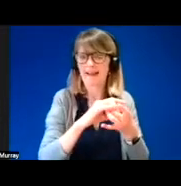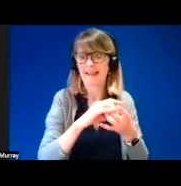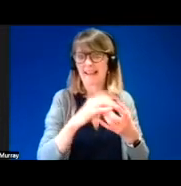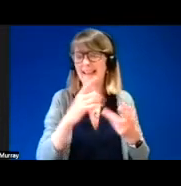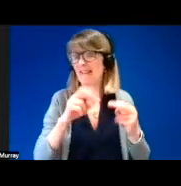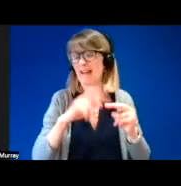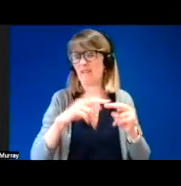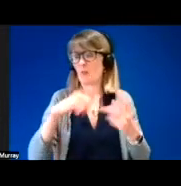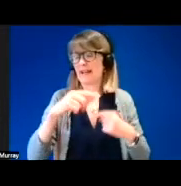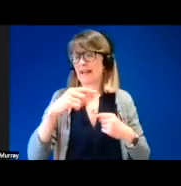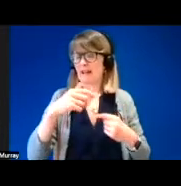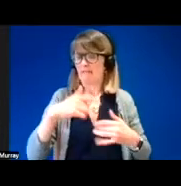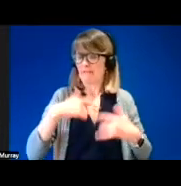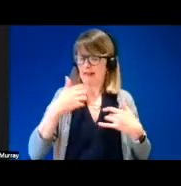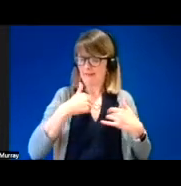different.